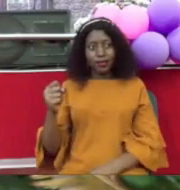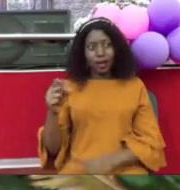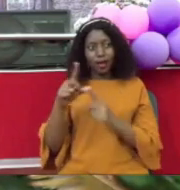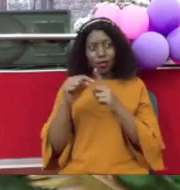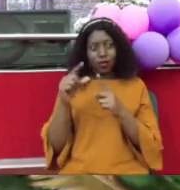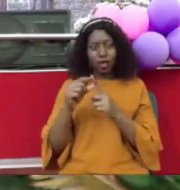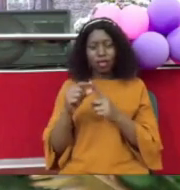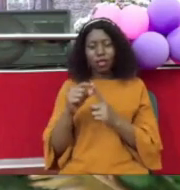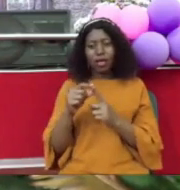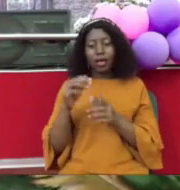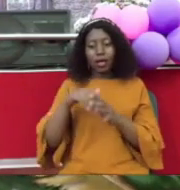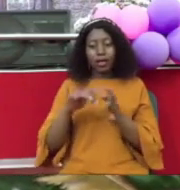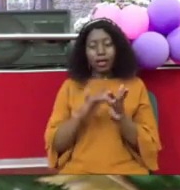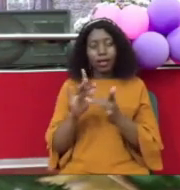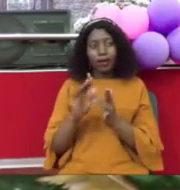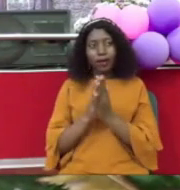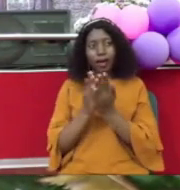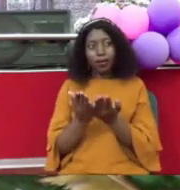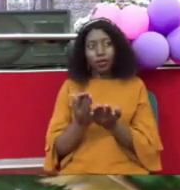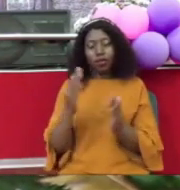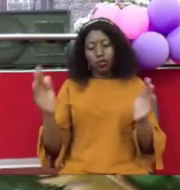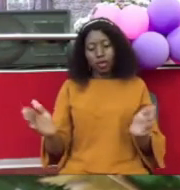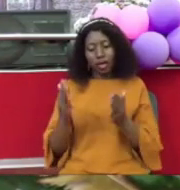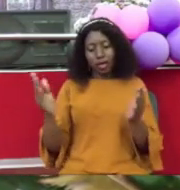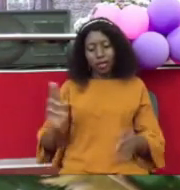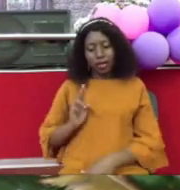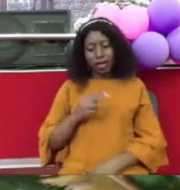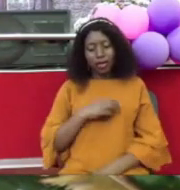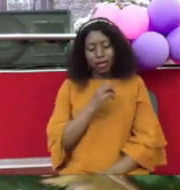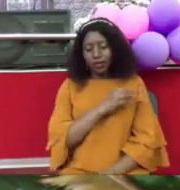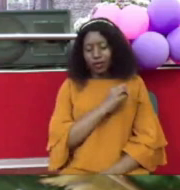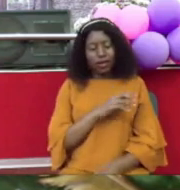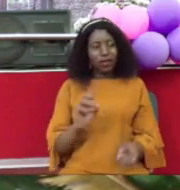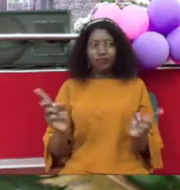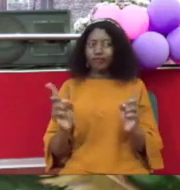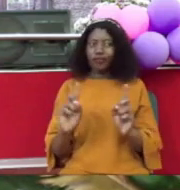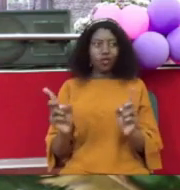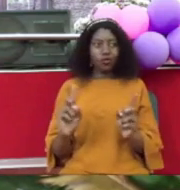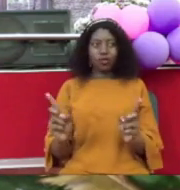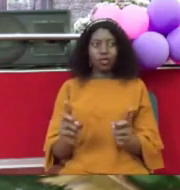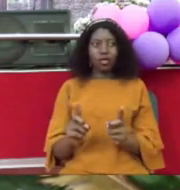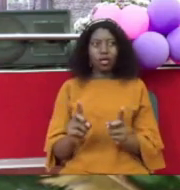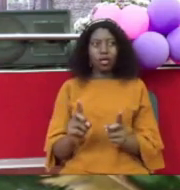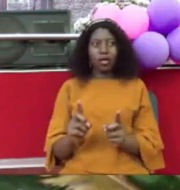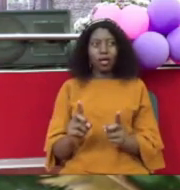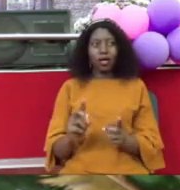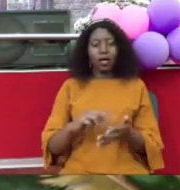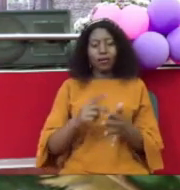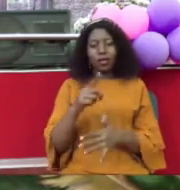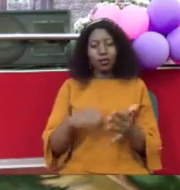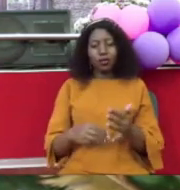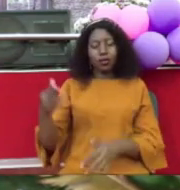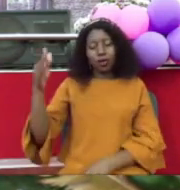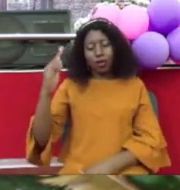wanasema. So it's important that we know that God wants us not to fear each day of our life. Kila siku ujue